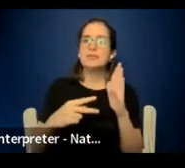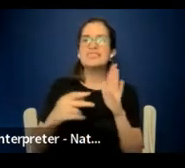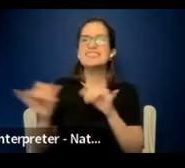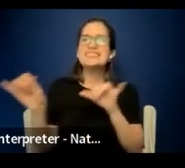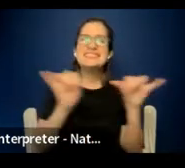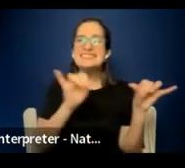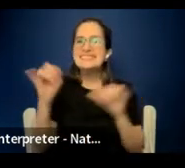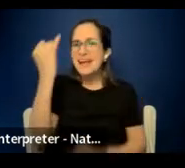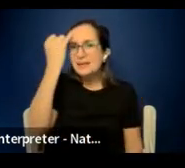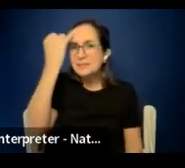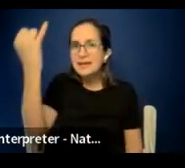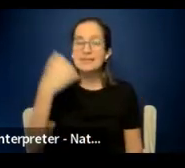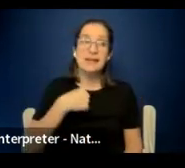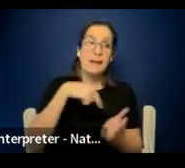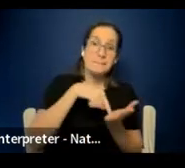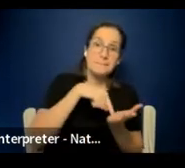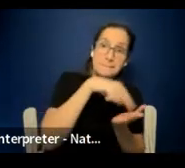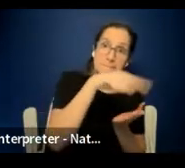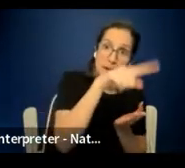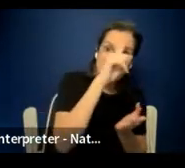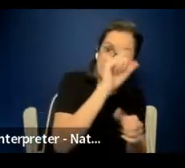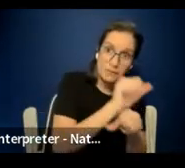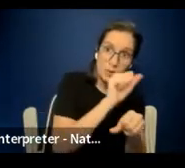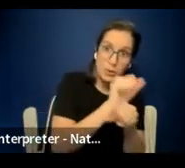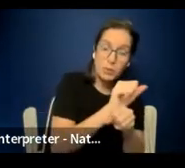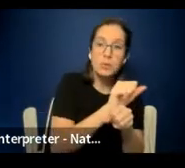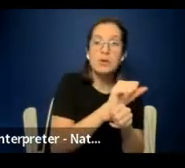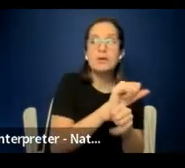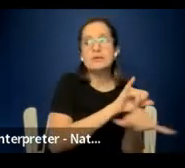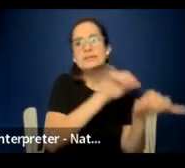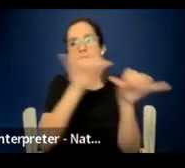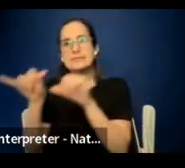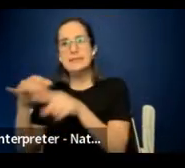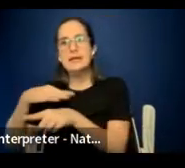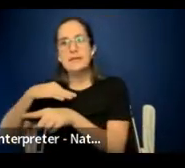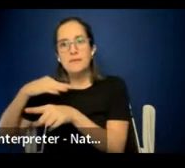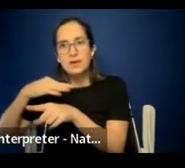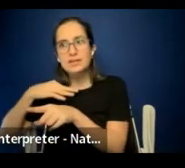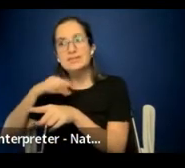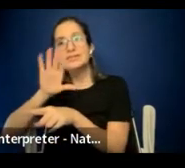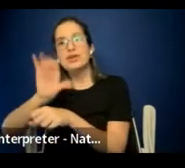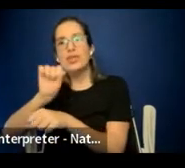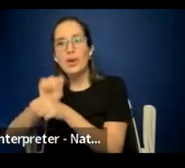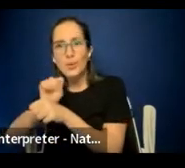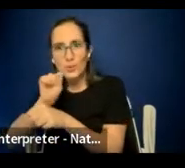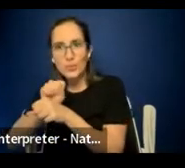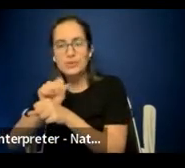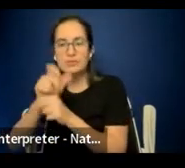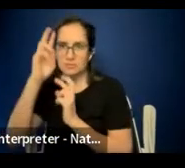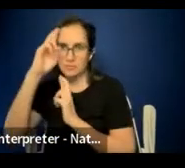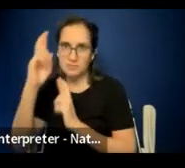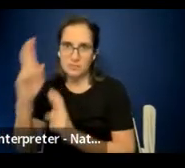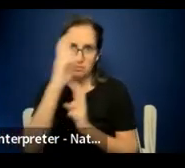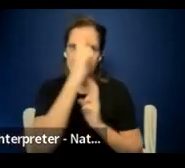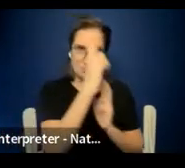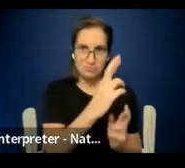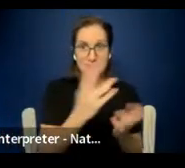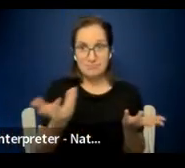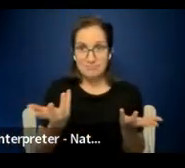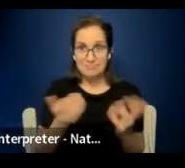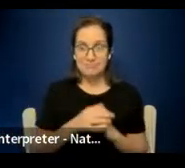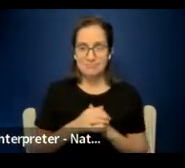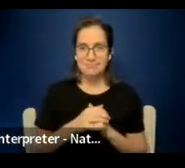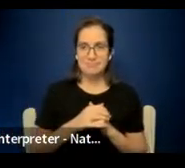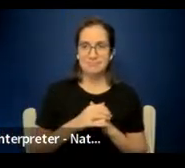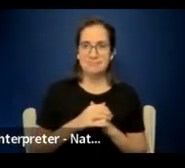and how you might take that and work with your volunteer resource. You might want to think about, if you have an opportunity, promoting it